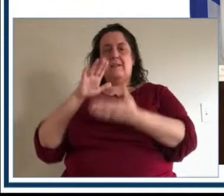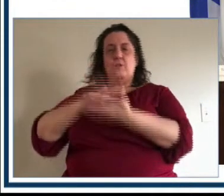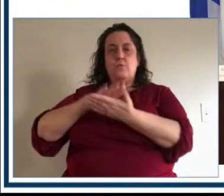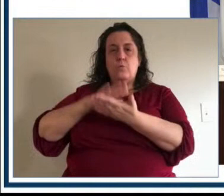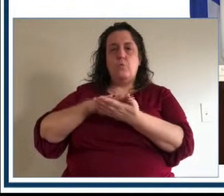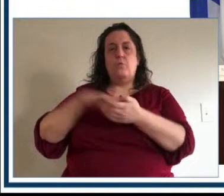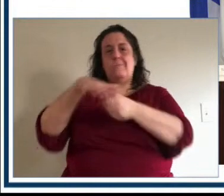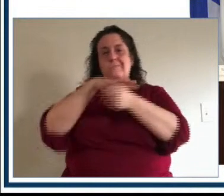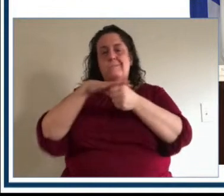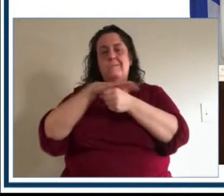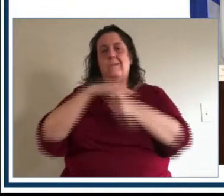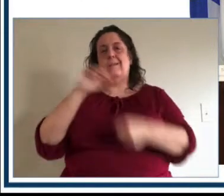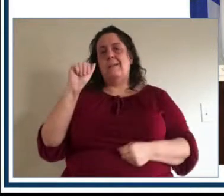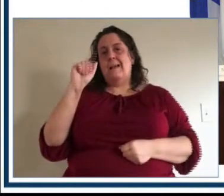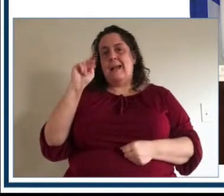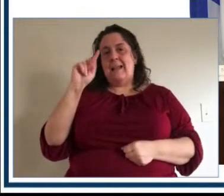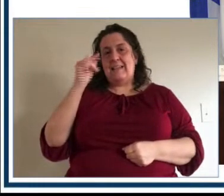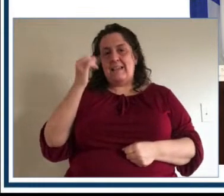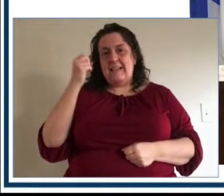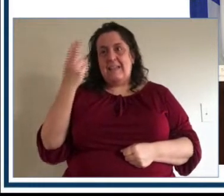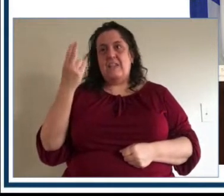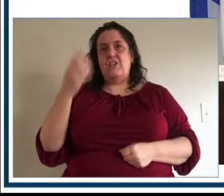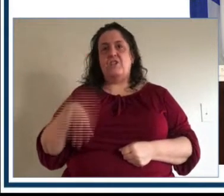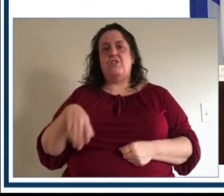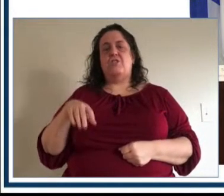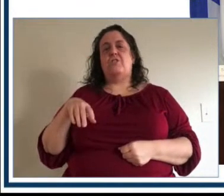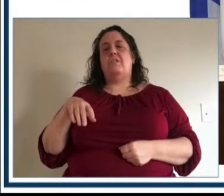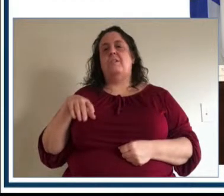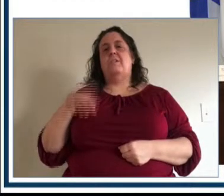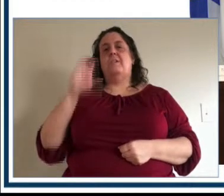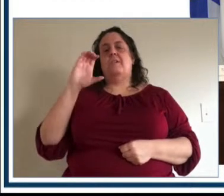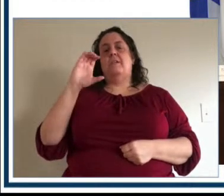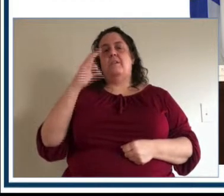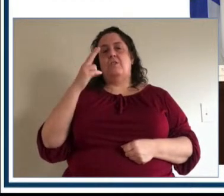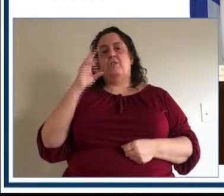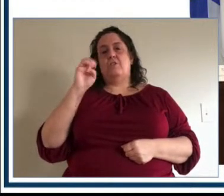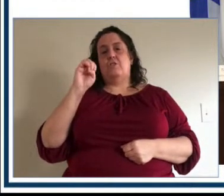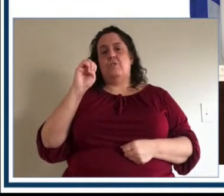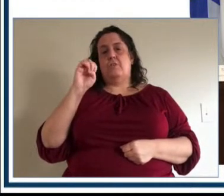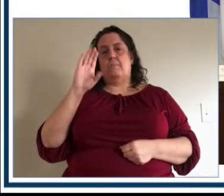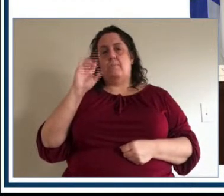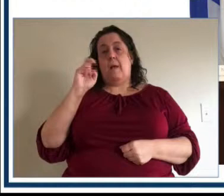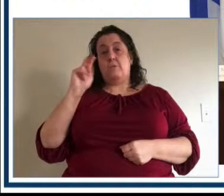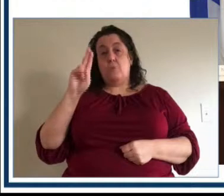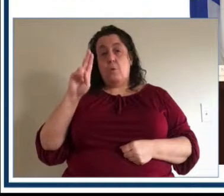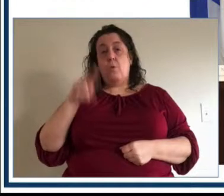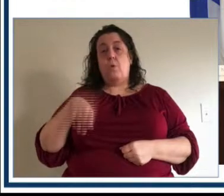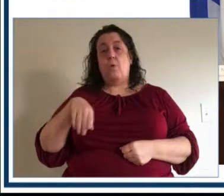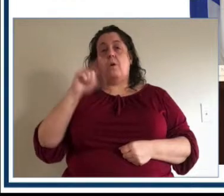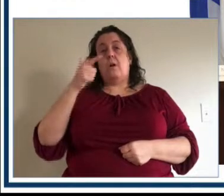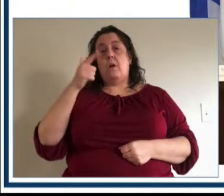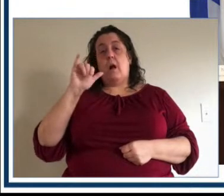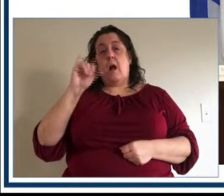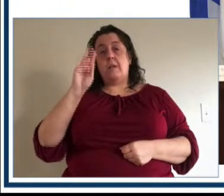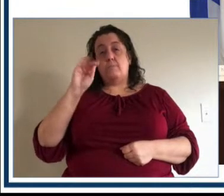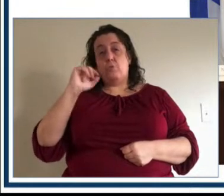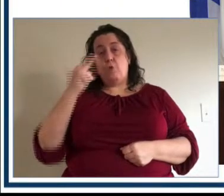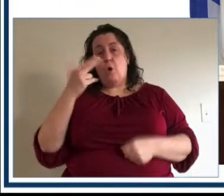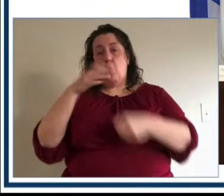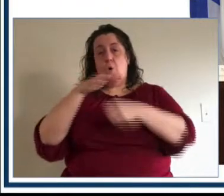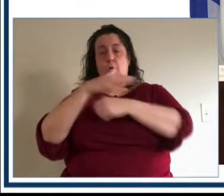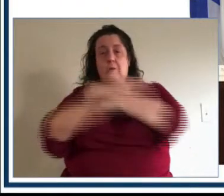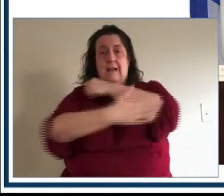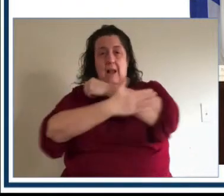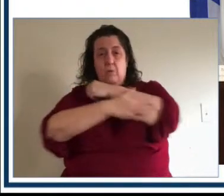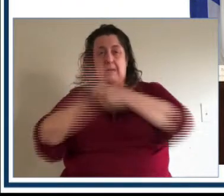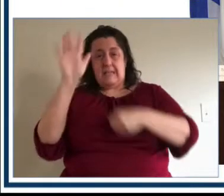continuing in Shedabucto Education Center and Guysborough Academy. I guess what are the